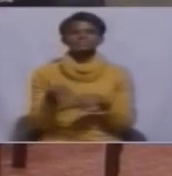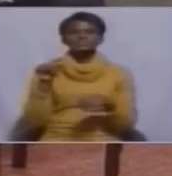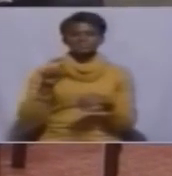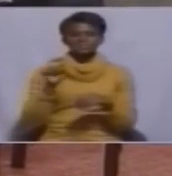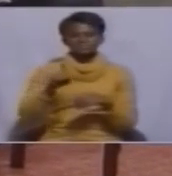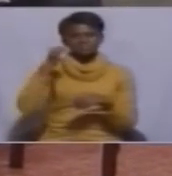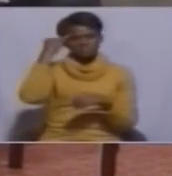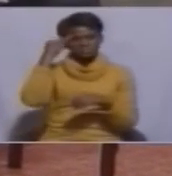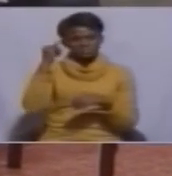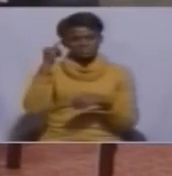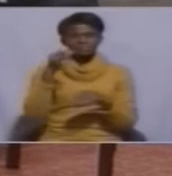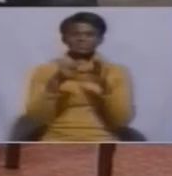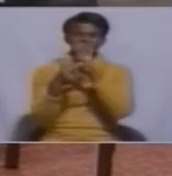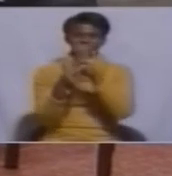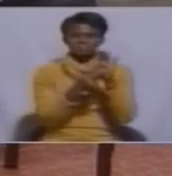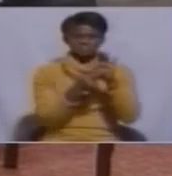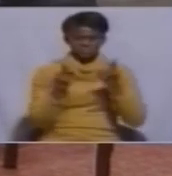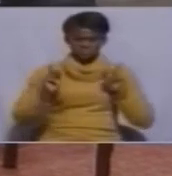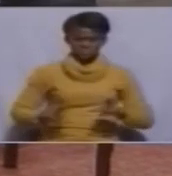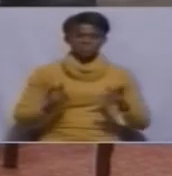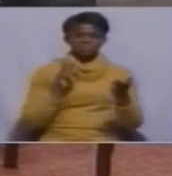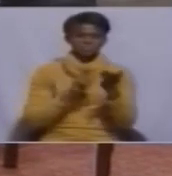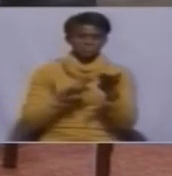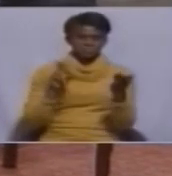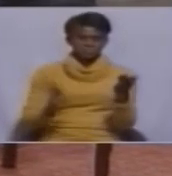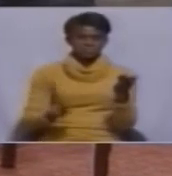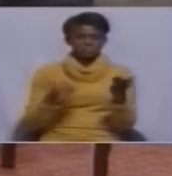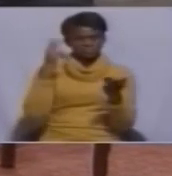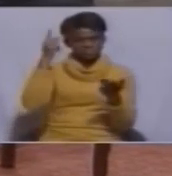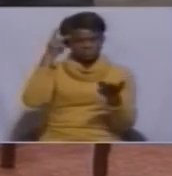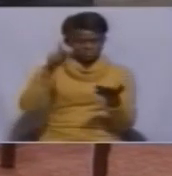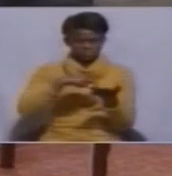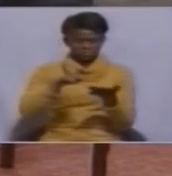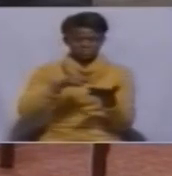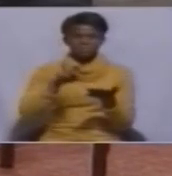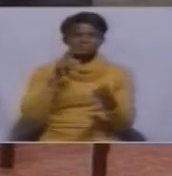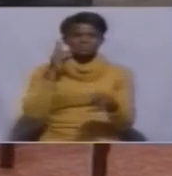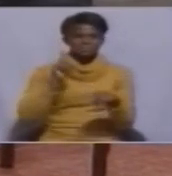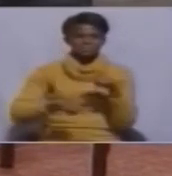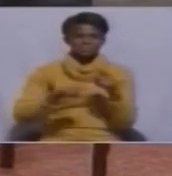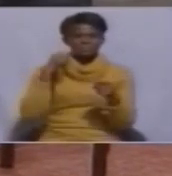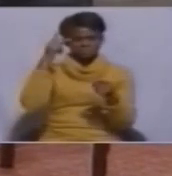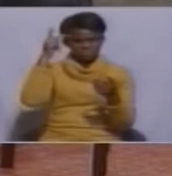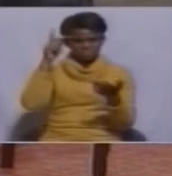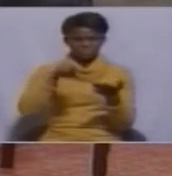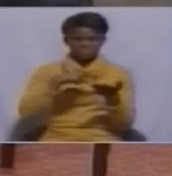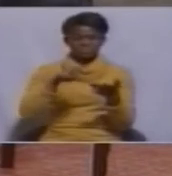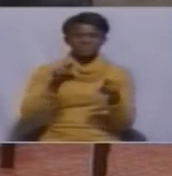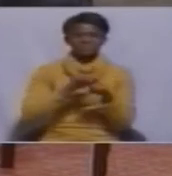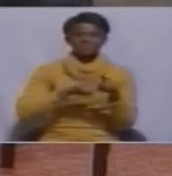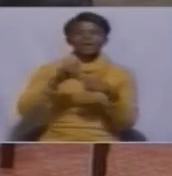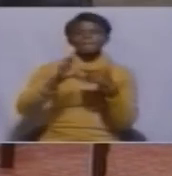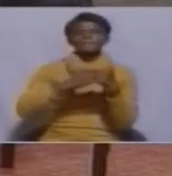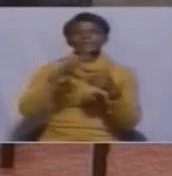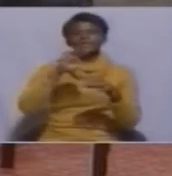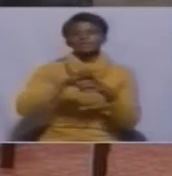idea also intends to show that if a person resigns from a political party, you cannot resign from a political party and hope to bounce back in the